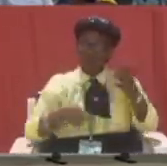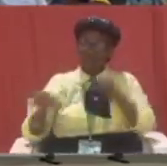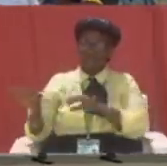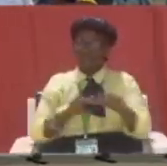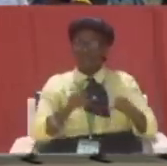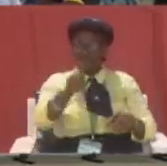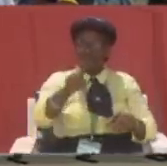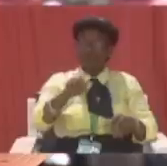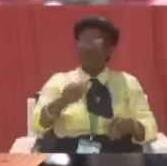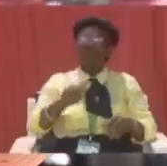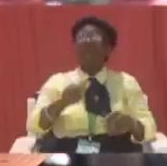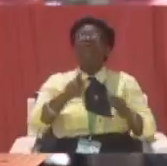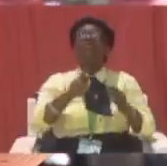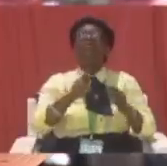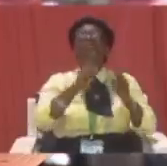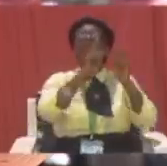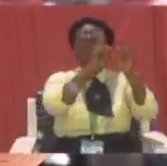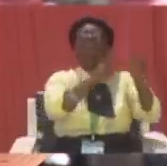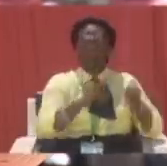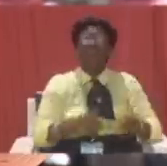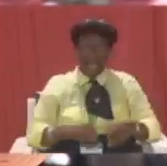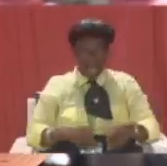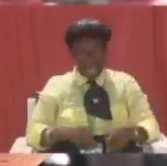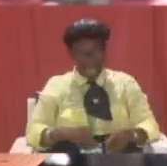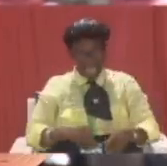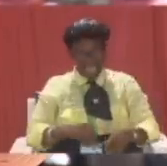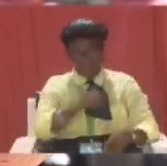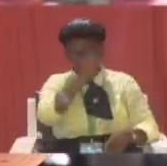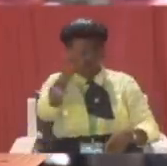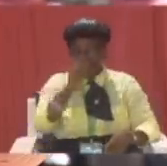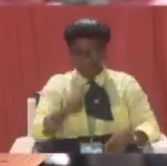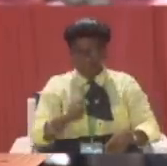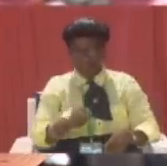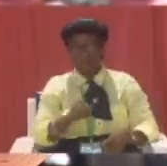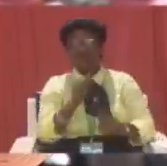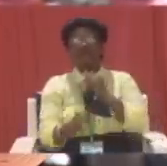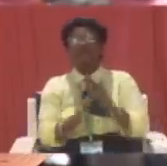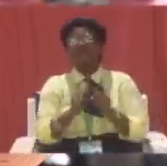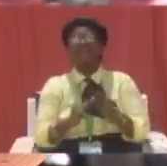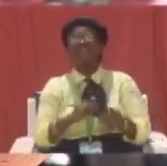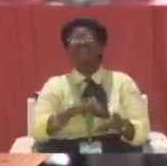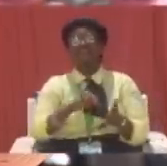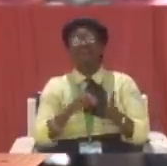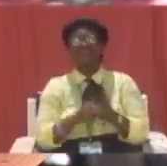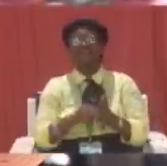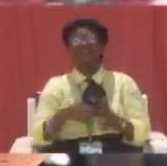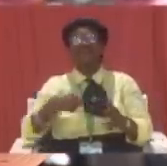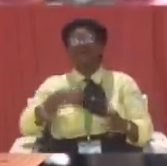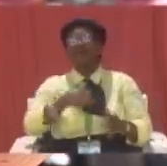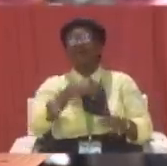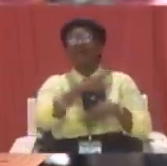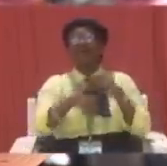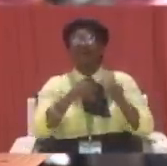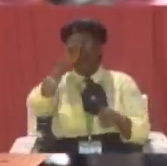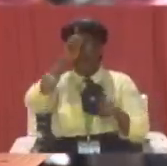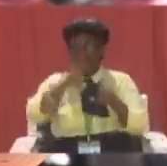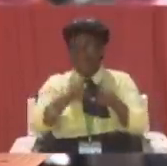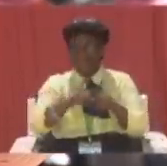Which means we all agree he loves us. And if he loves